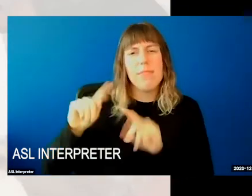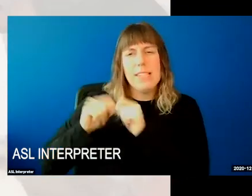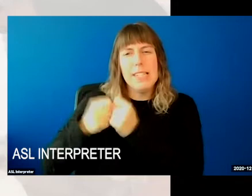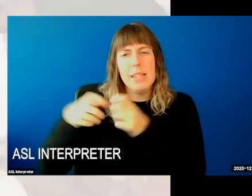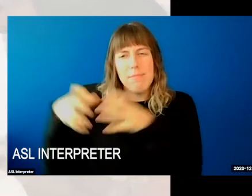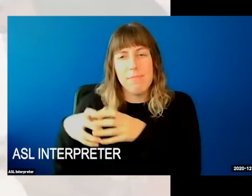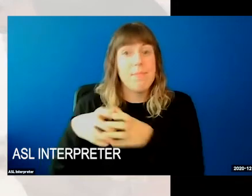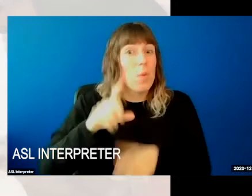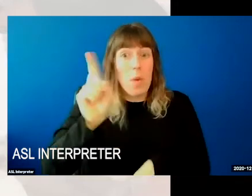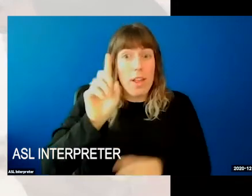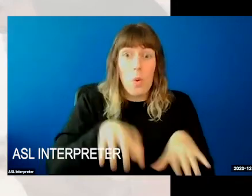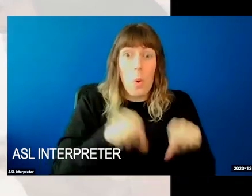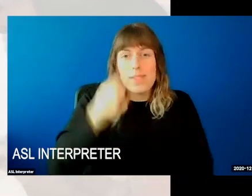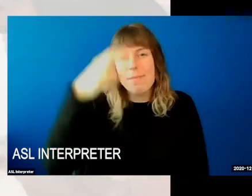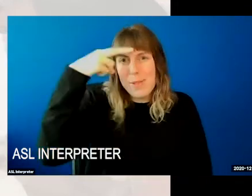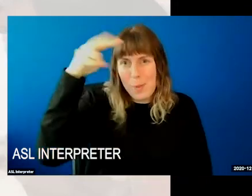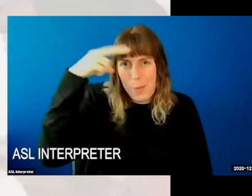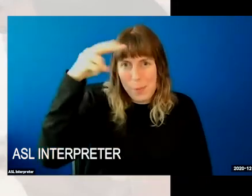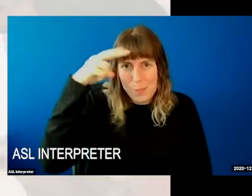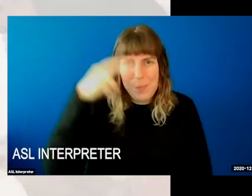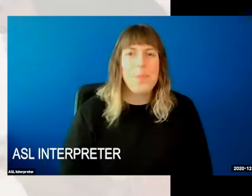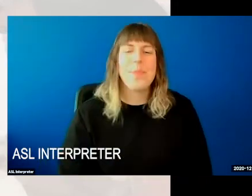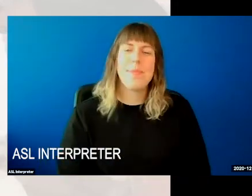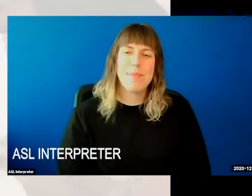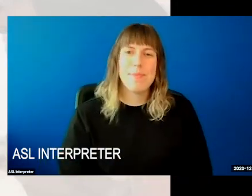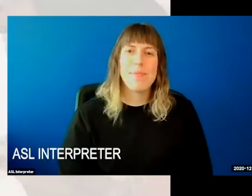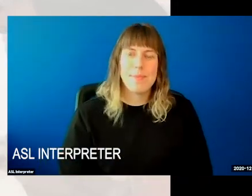in Mexico, actually, and then